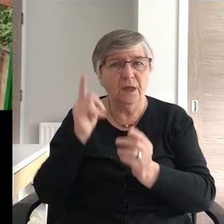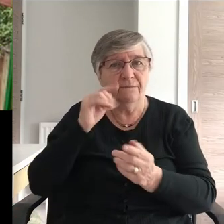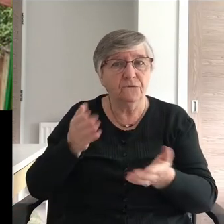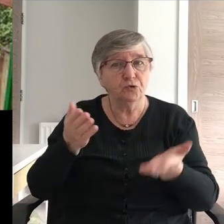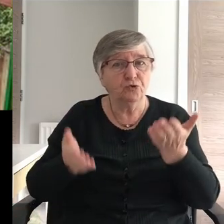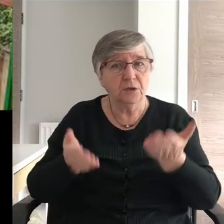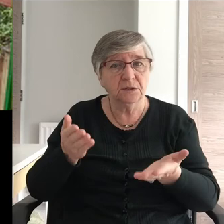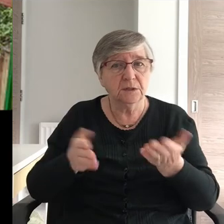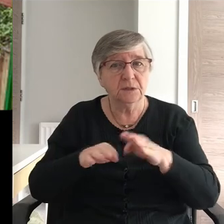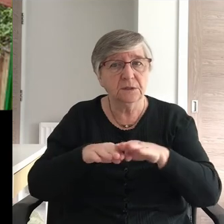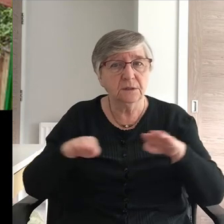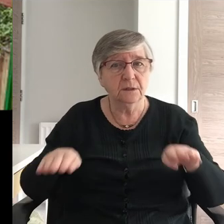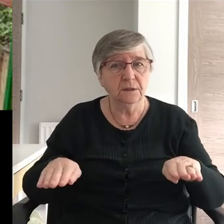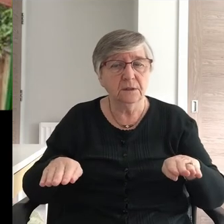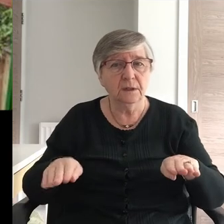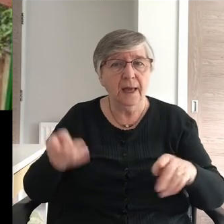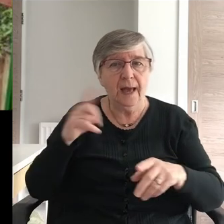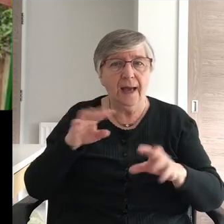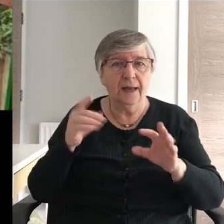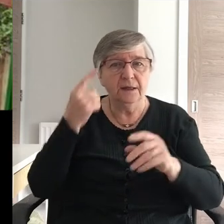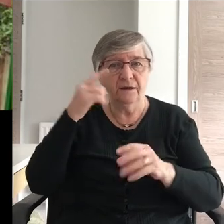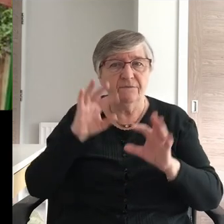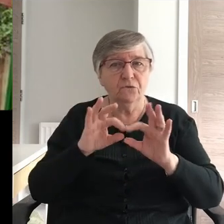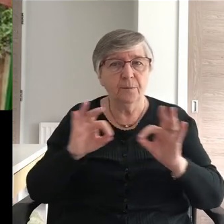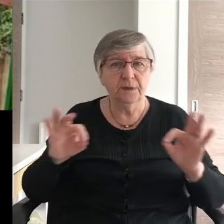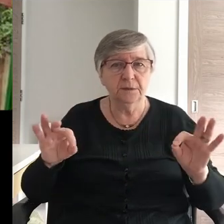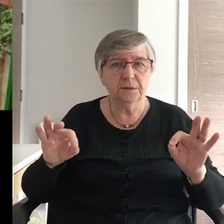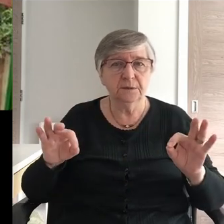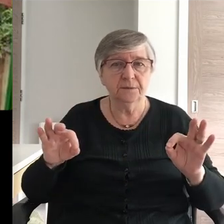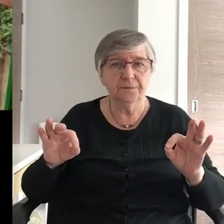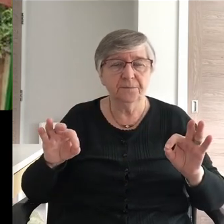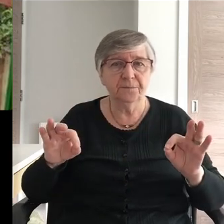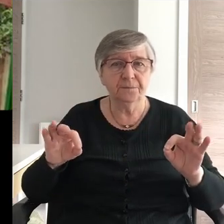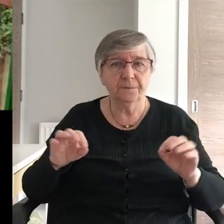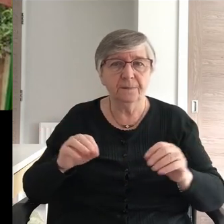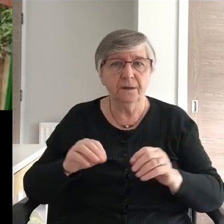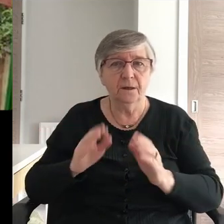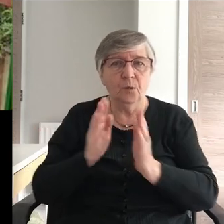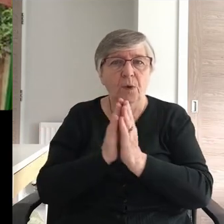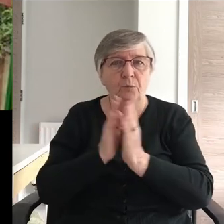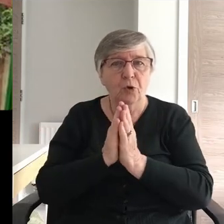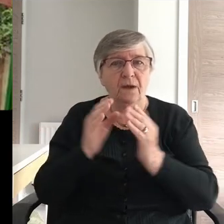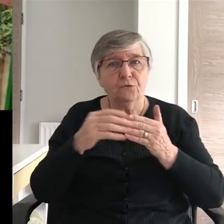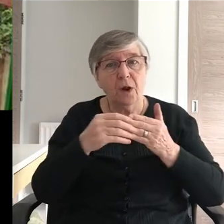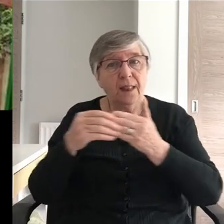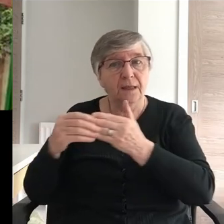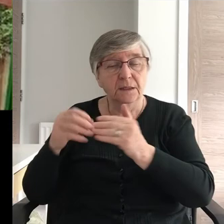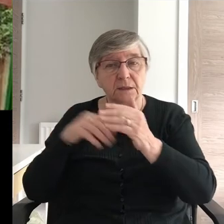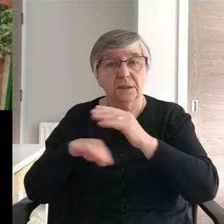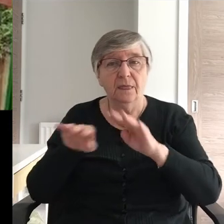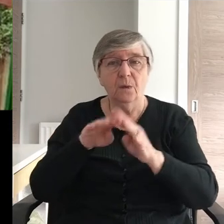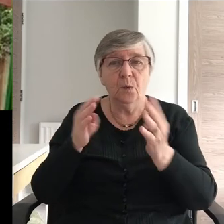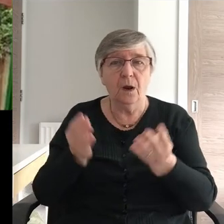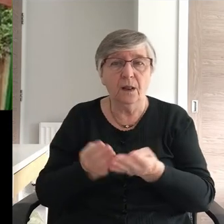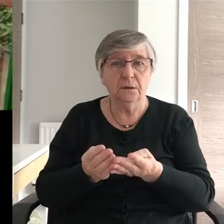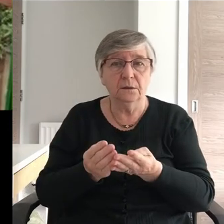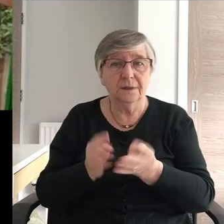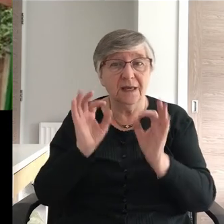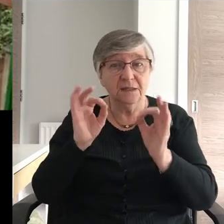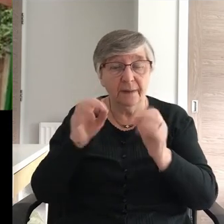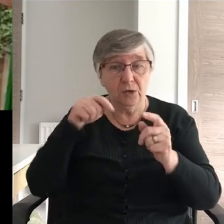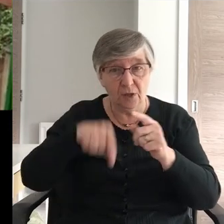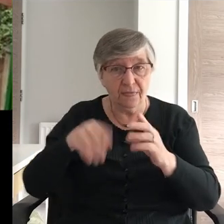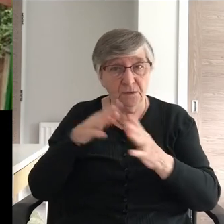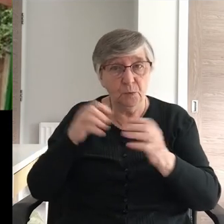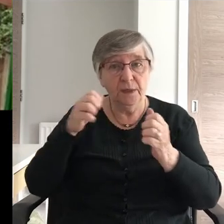We pray for justice and for peace. We We pray for the leaders in our world,